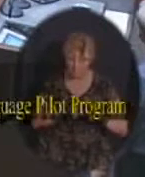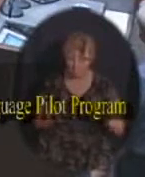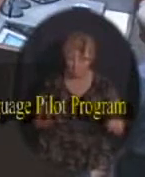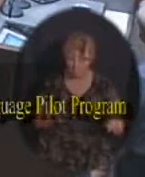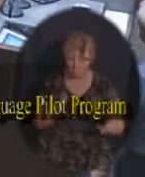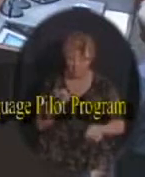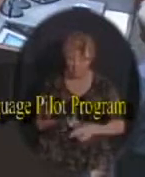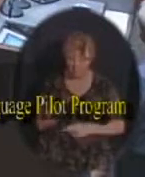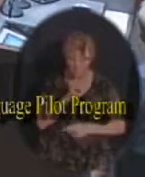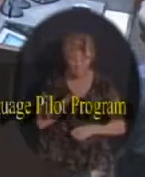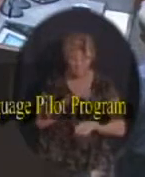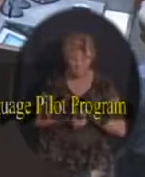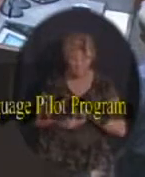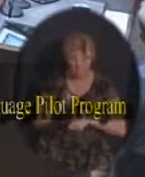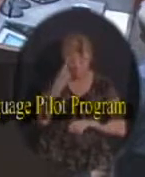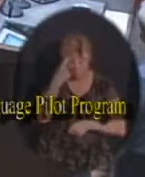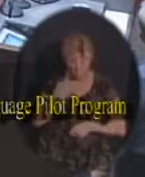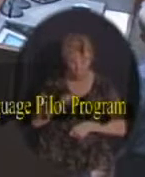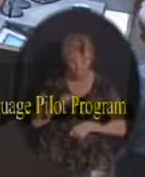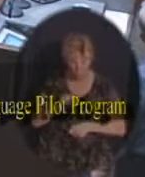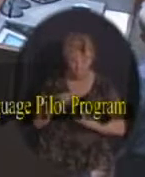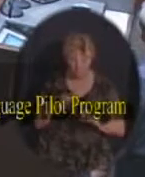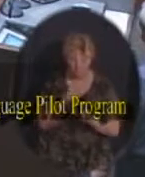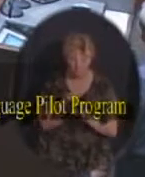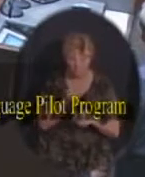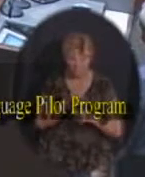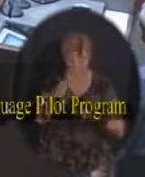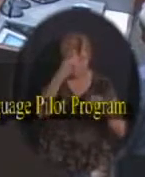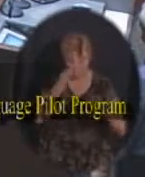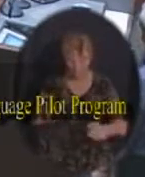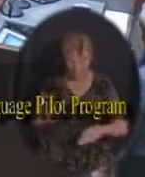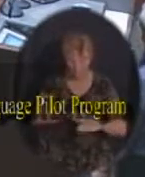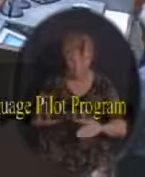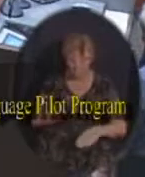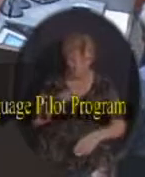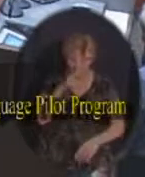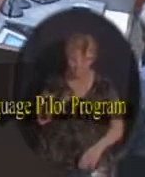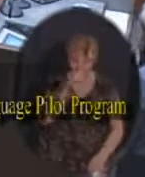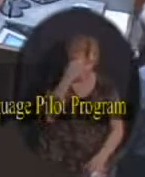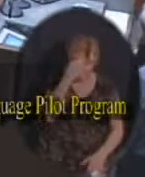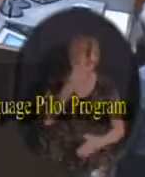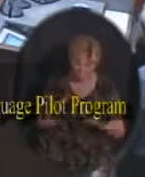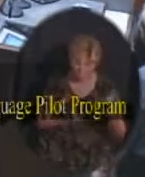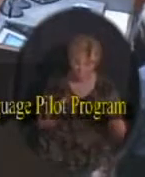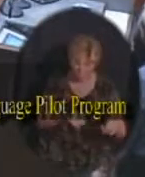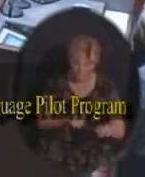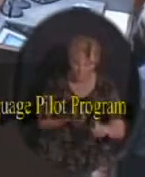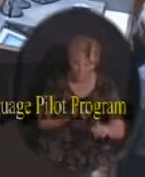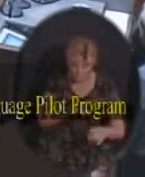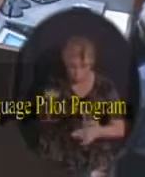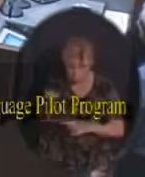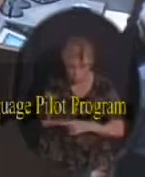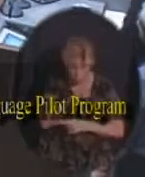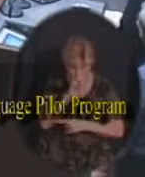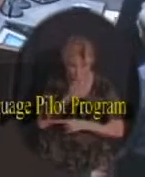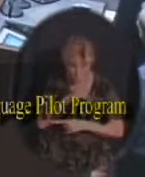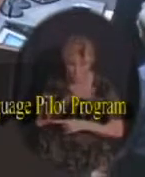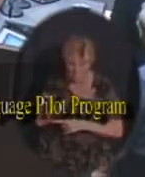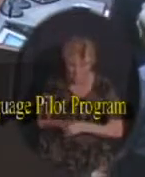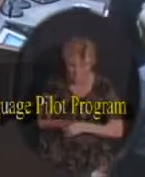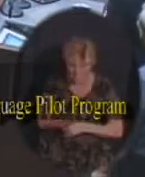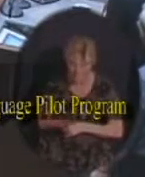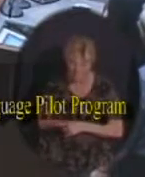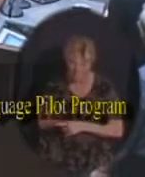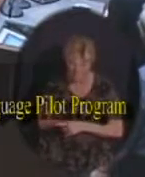on. I need to know what happens to those kids once they get out of 6th grade, what happens to them in 7th, 8th, and 9th grade. Do they continue on